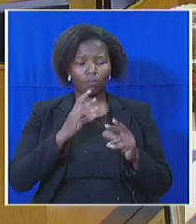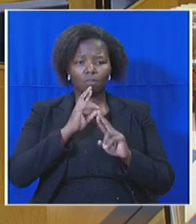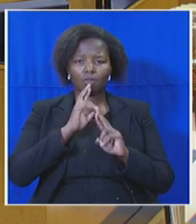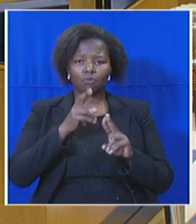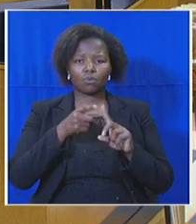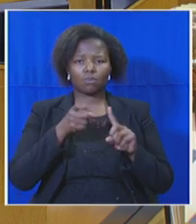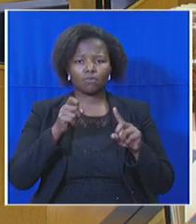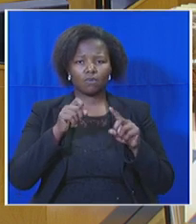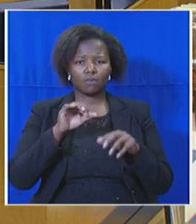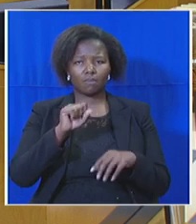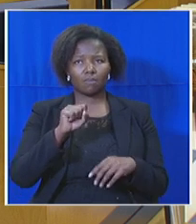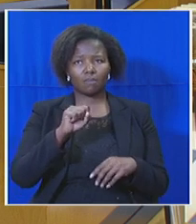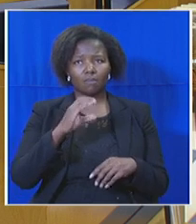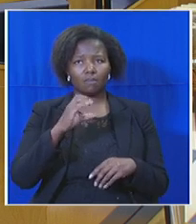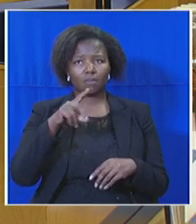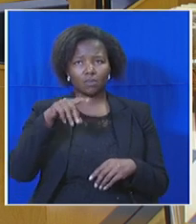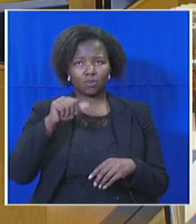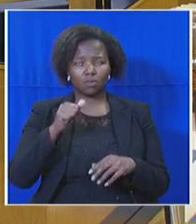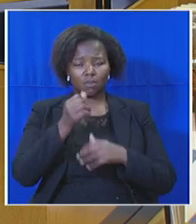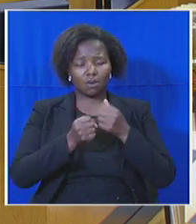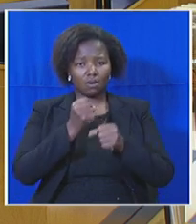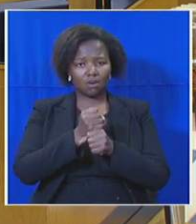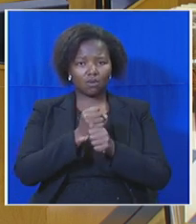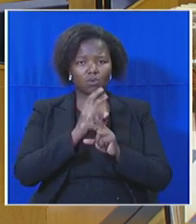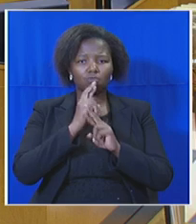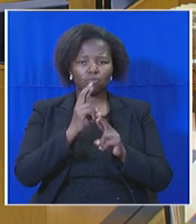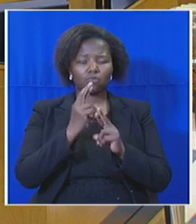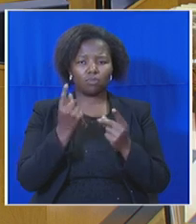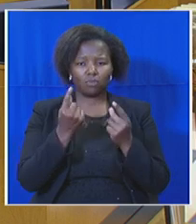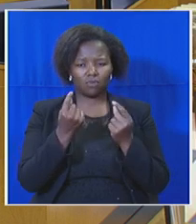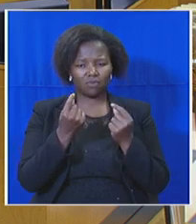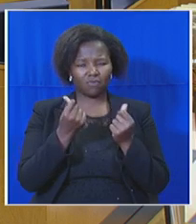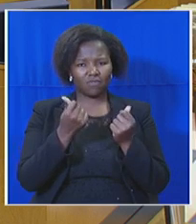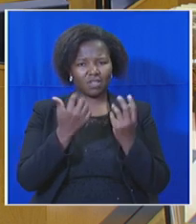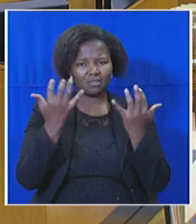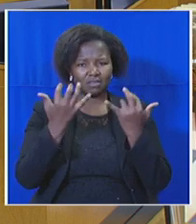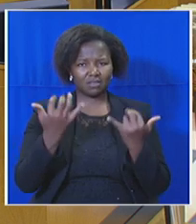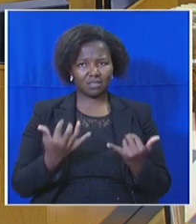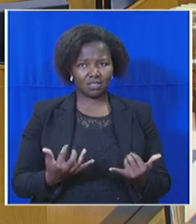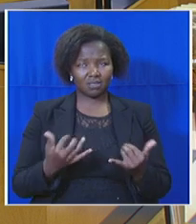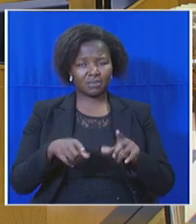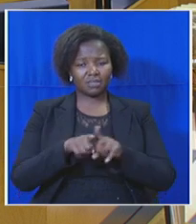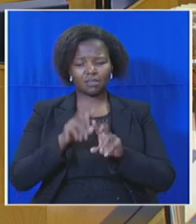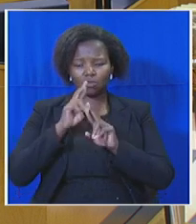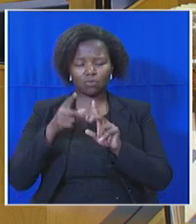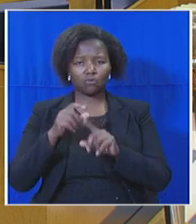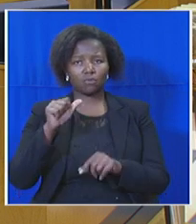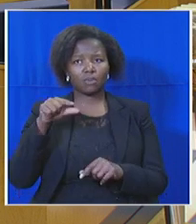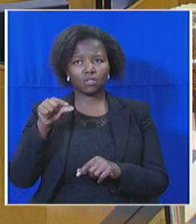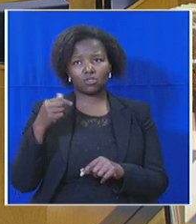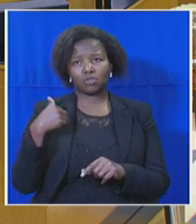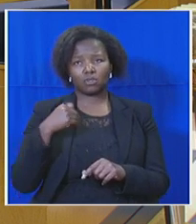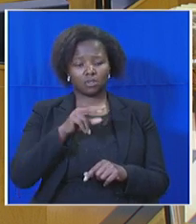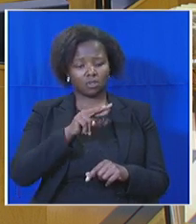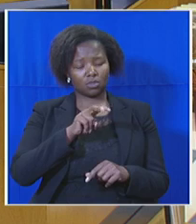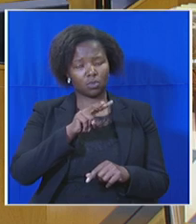Public Accounts on annual report and financial statements of third-party funds and report of Auditor General on 2013-14